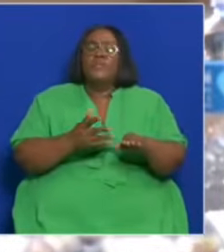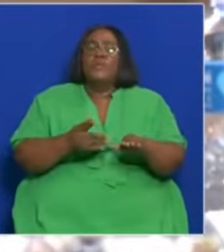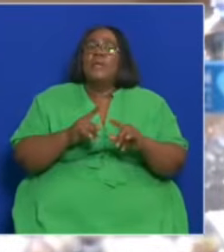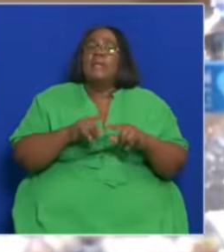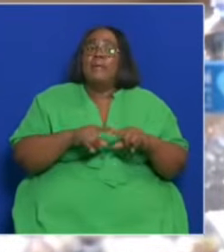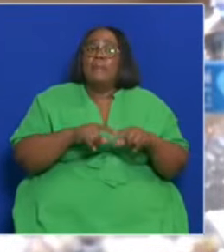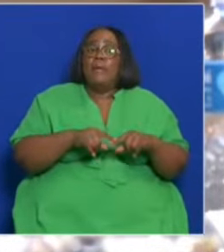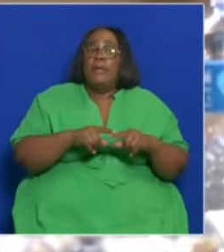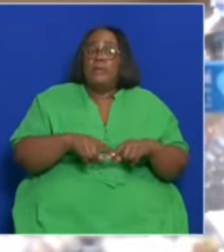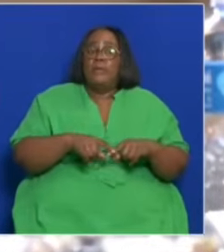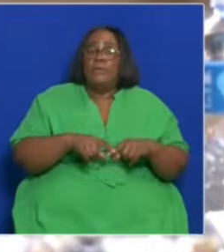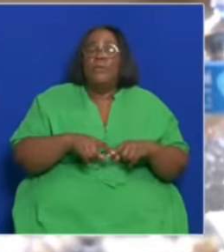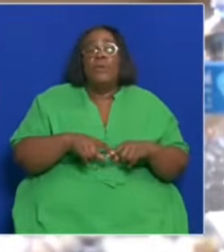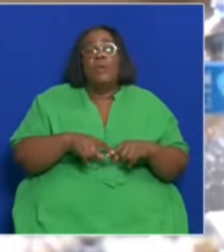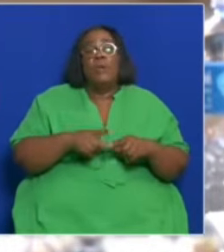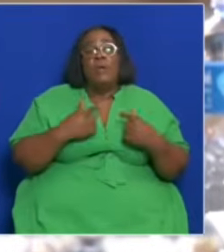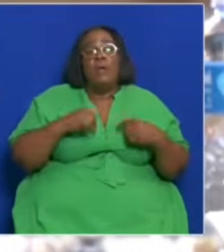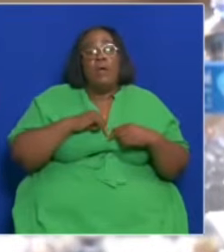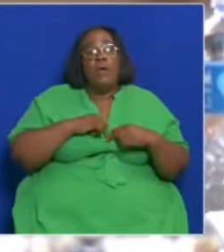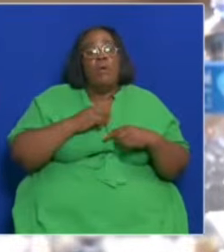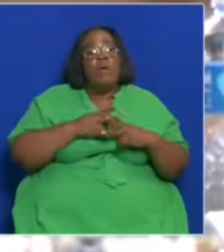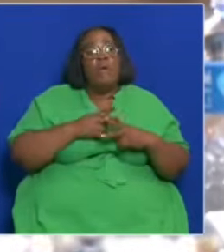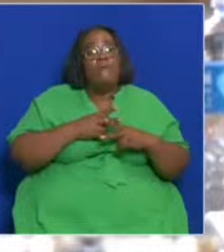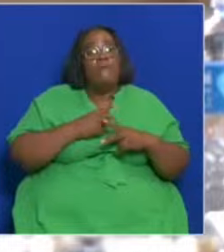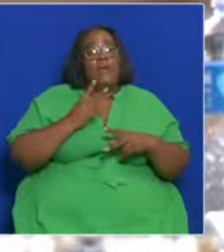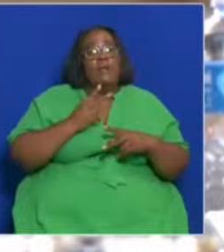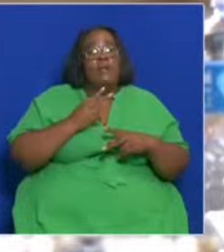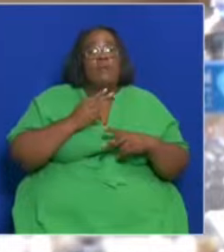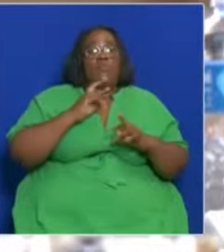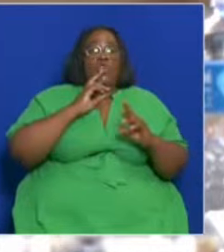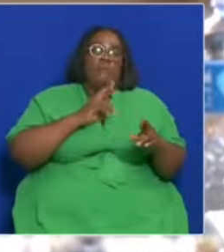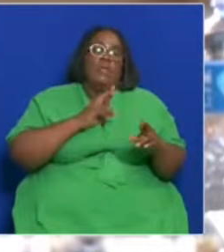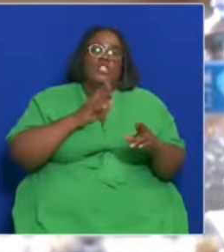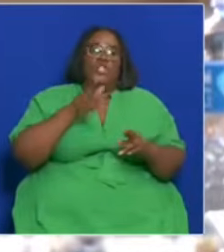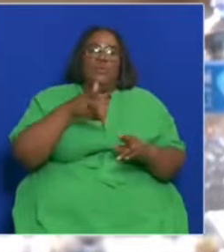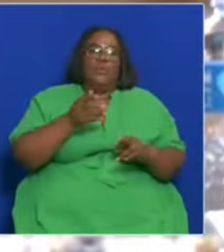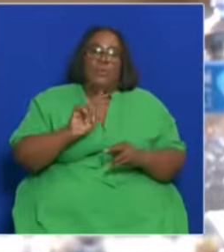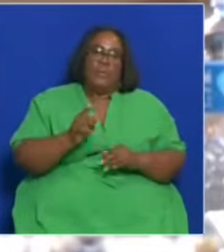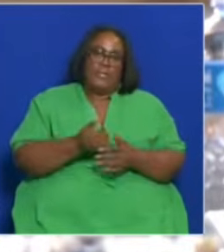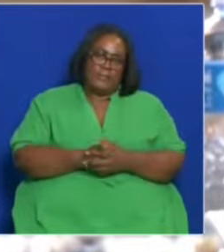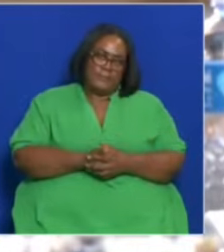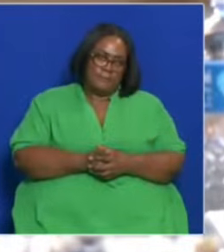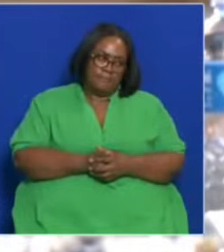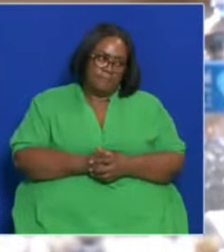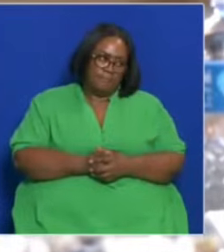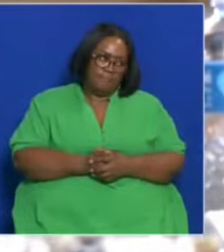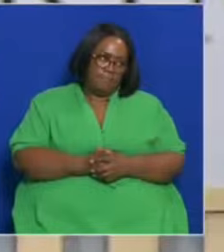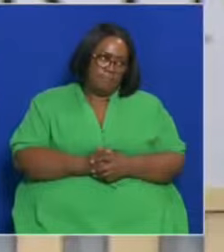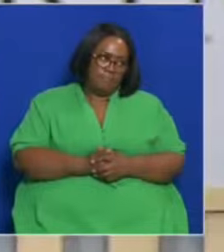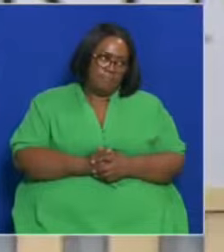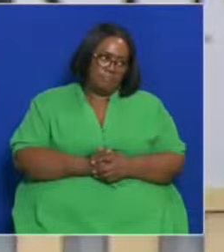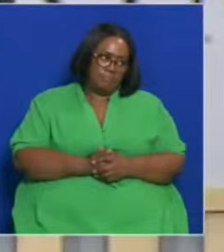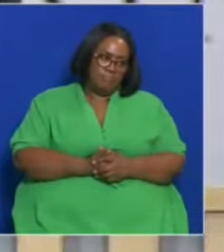ultimate recommendations are with regard to IDEC. Yeah.